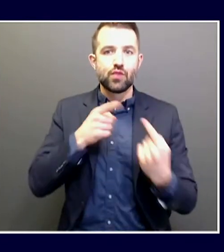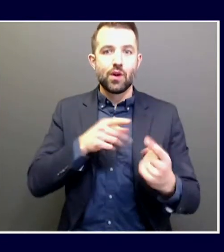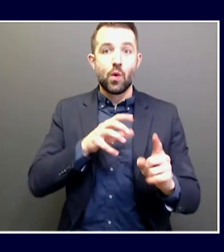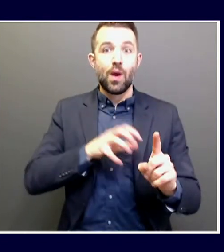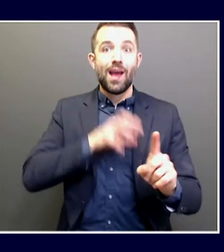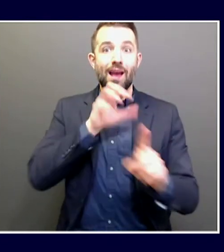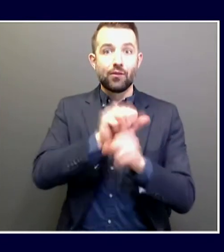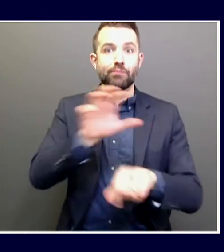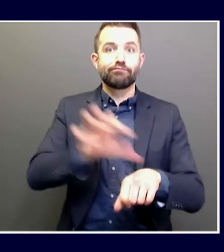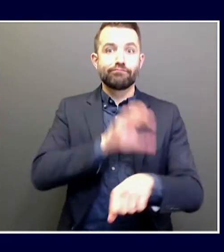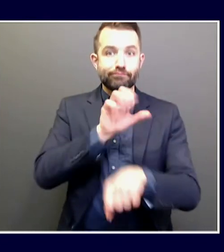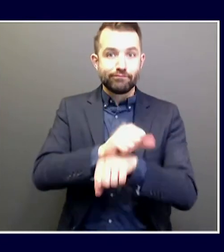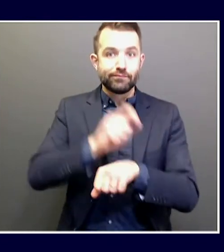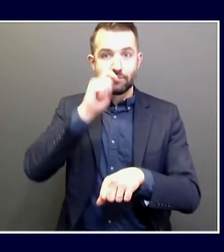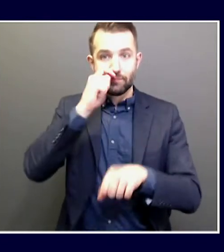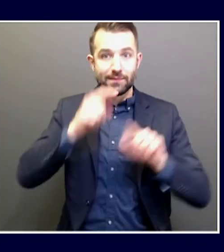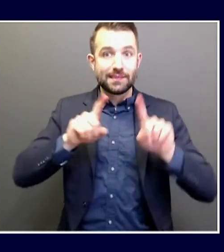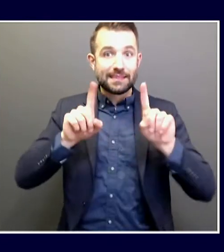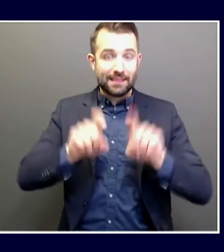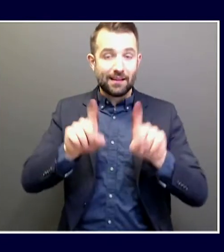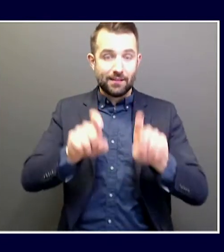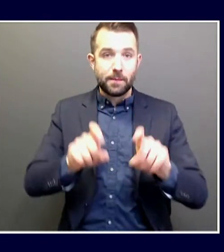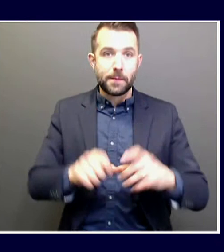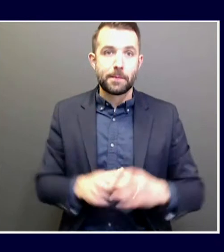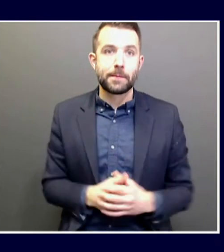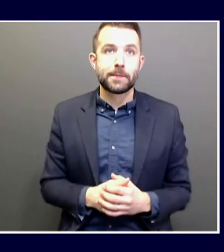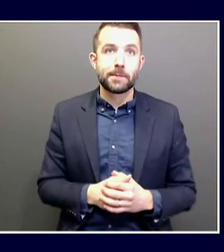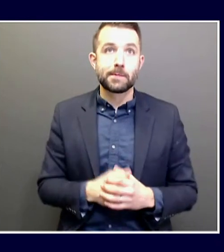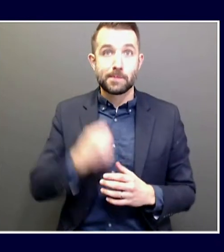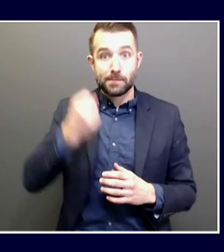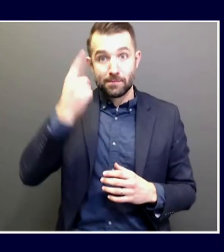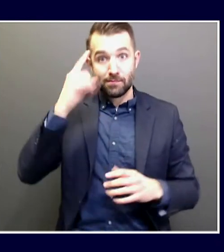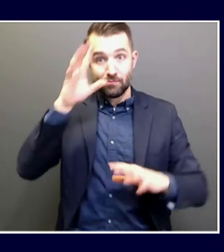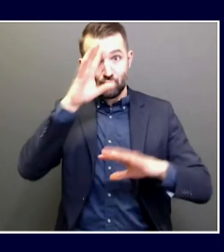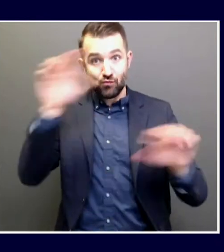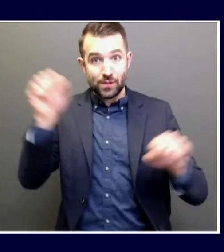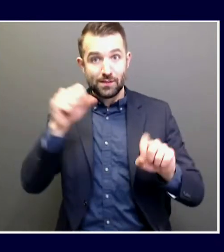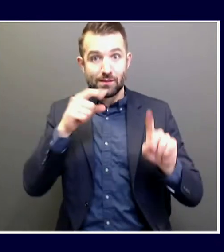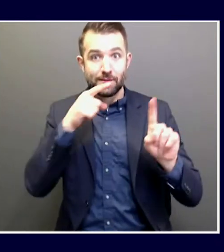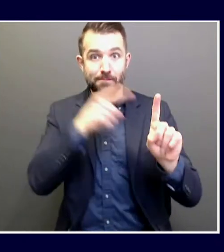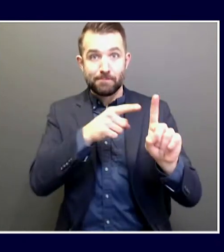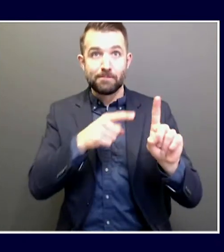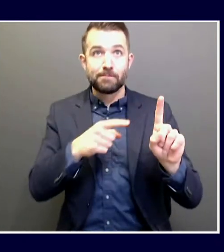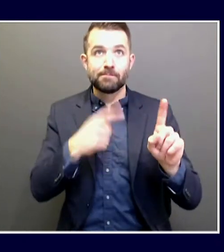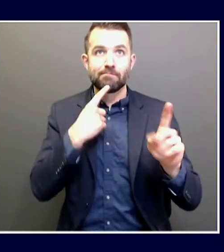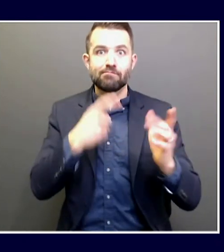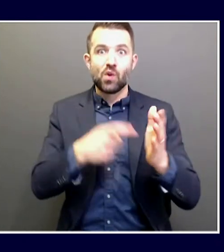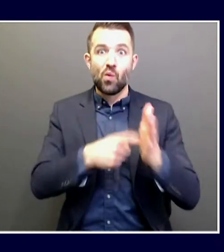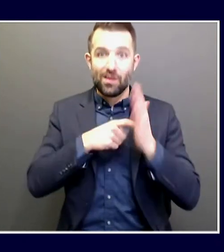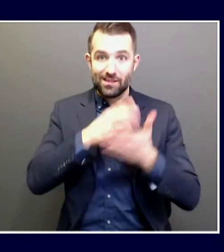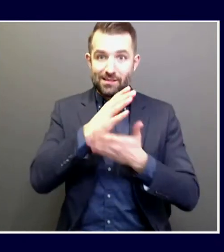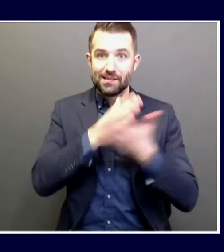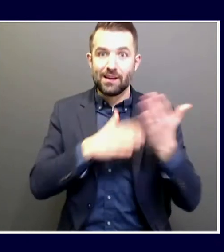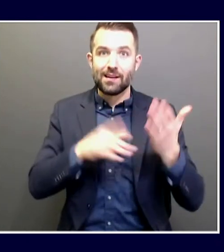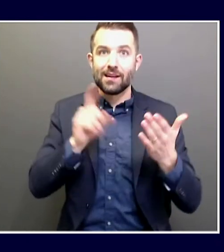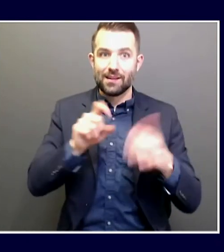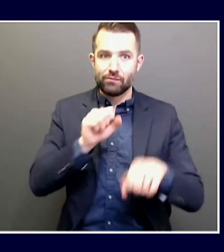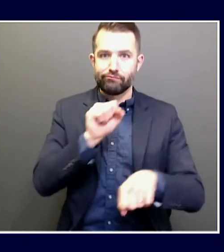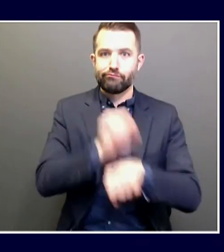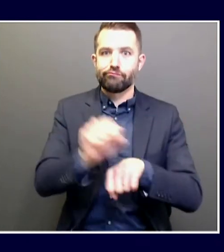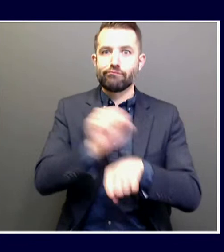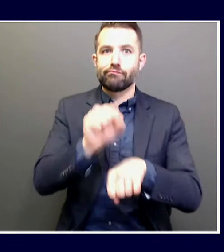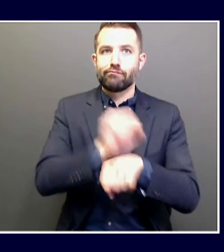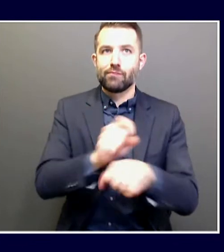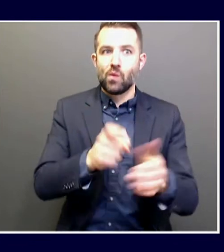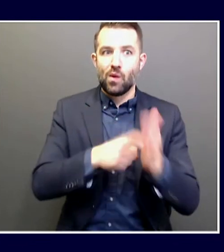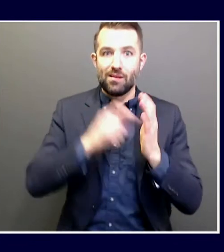tests, if the Biden administration's plan for employers to require vaccination or testing survives a legal challenge, how will Maine keep